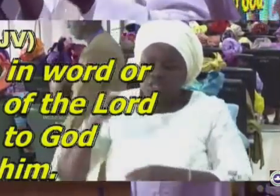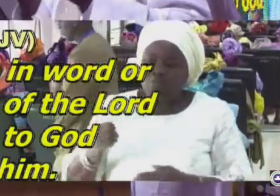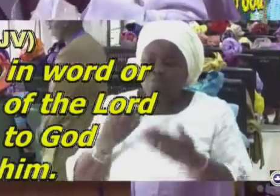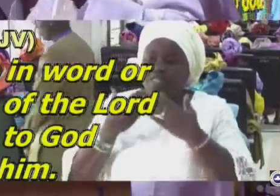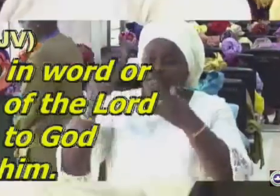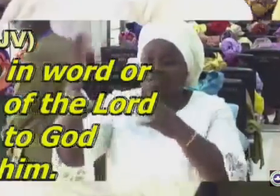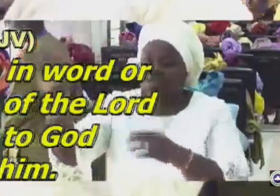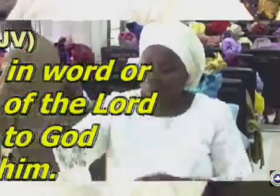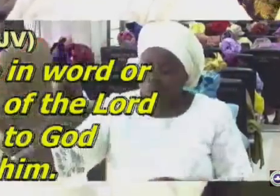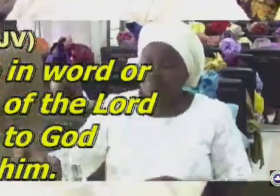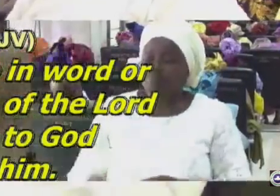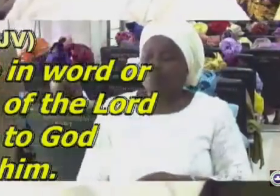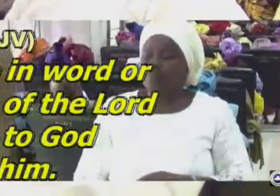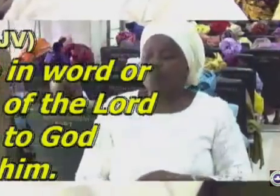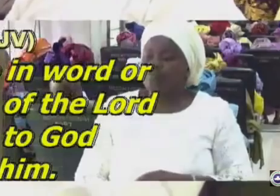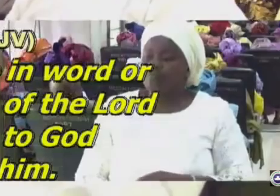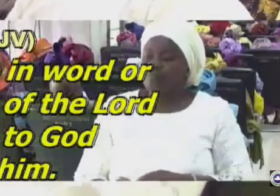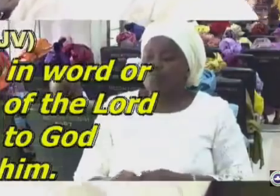Whatsoever you do,